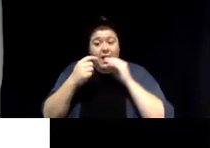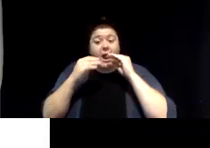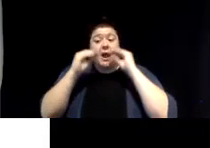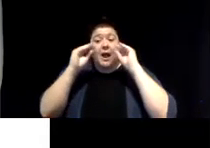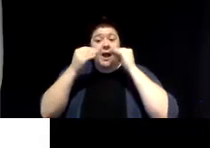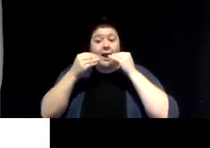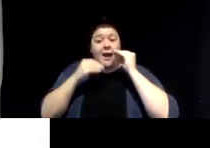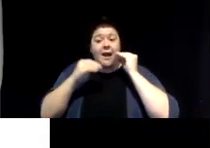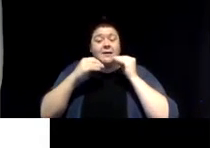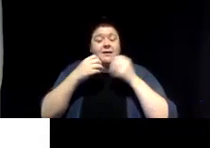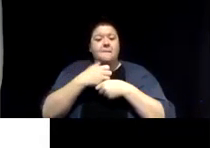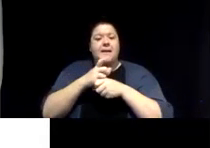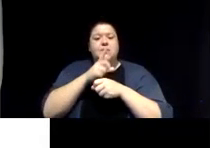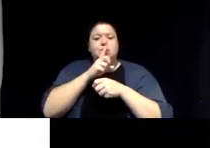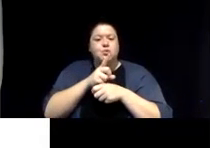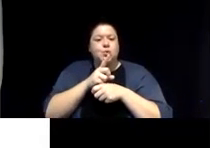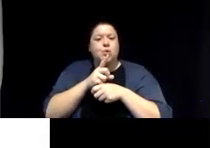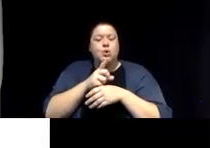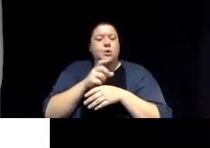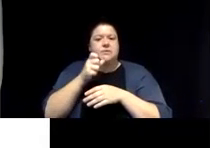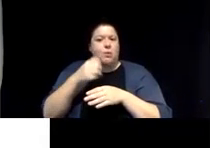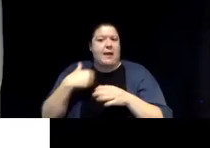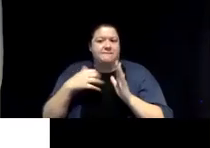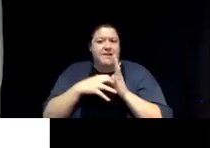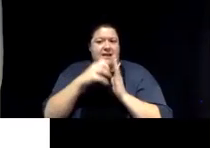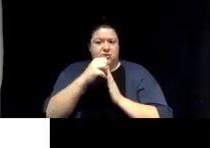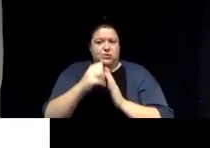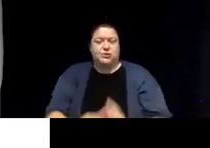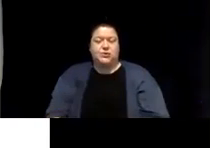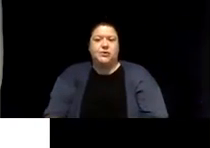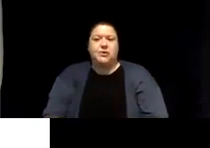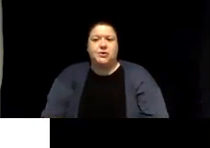that there are no signs of oral cancer.